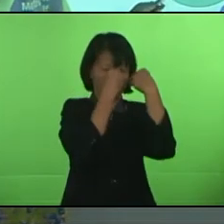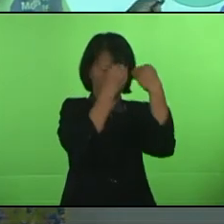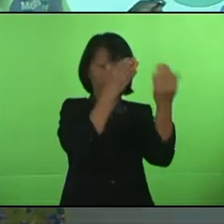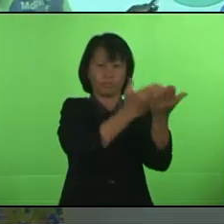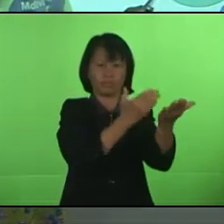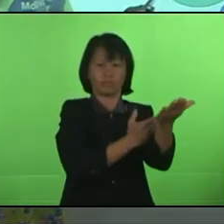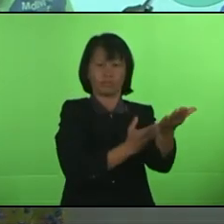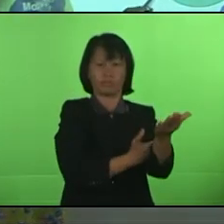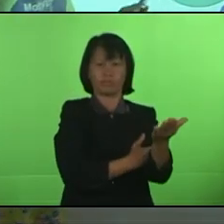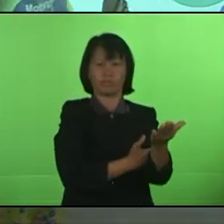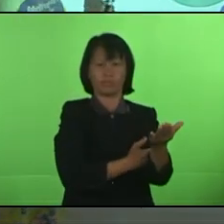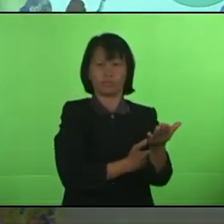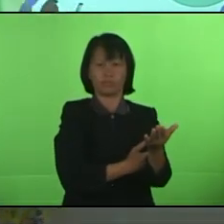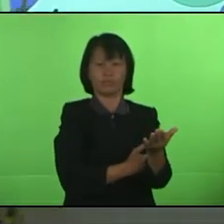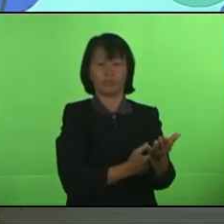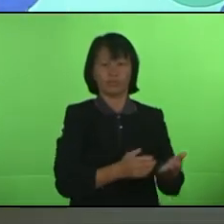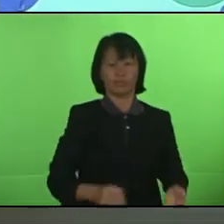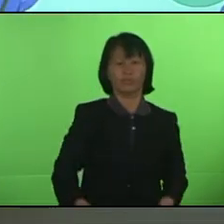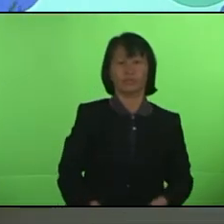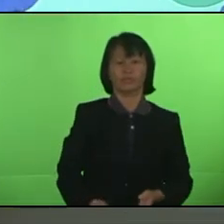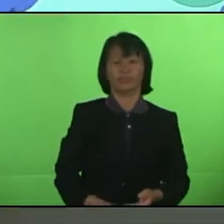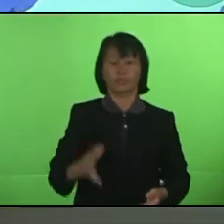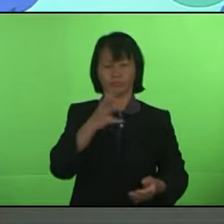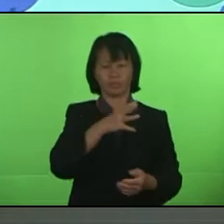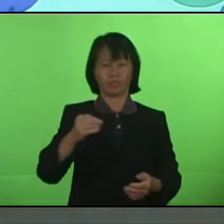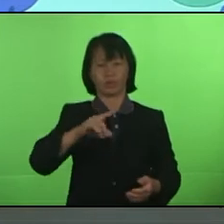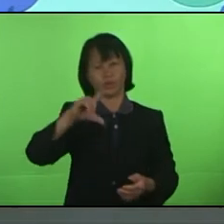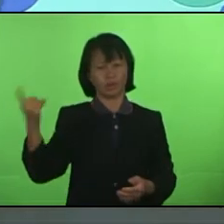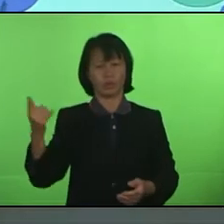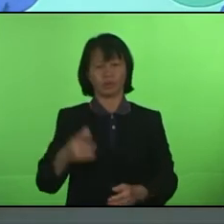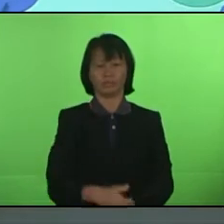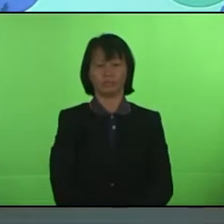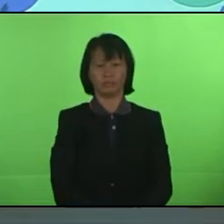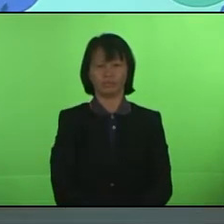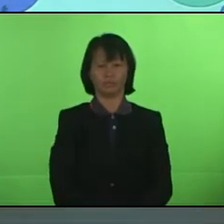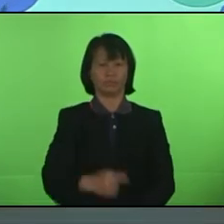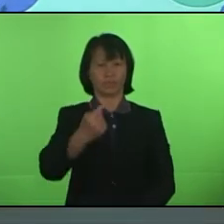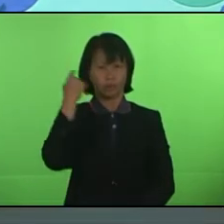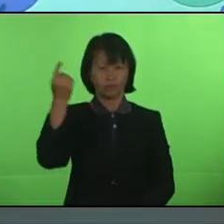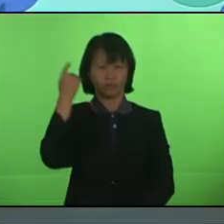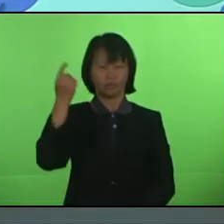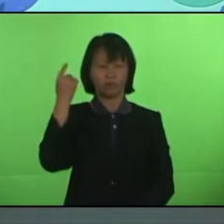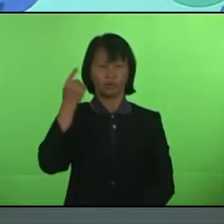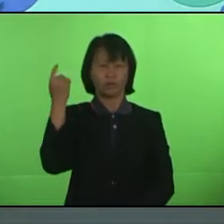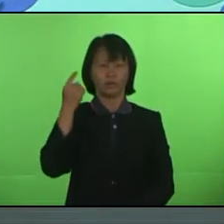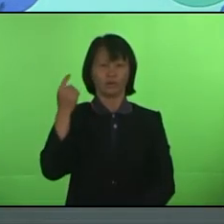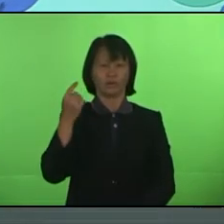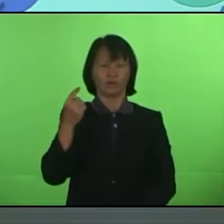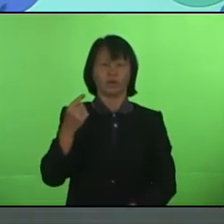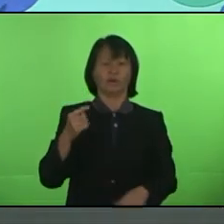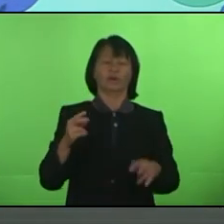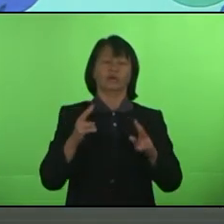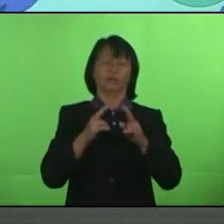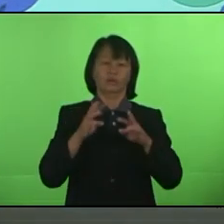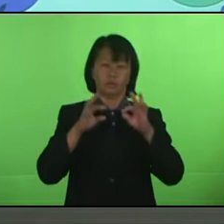subsequent or successive tutorials, okay? Then another one, Always, this will be a big thing